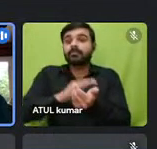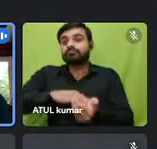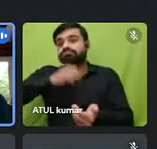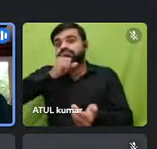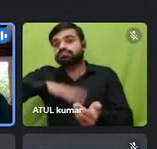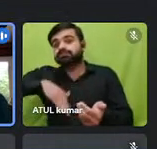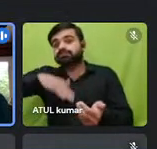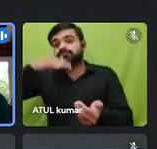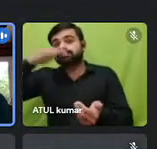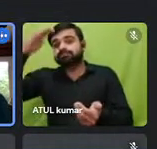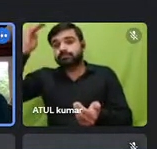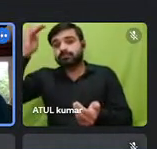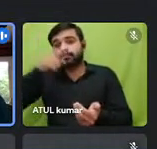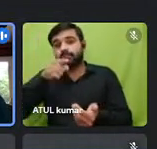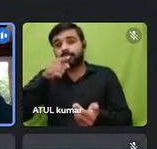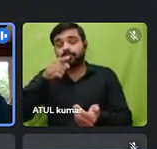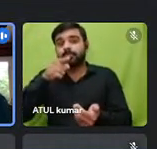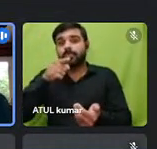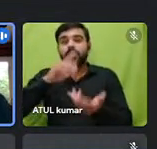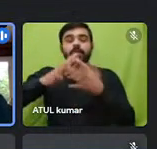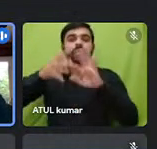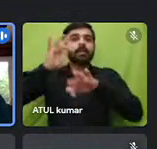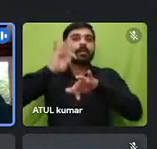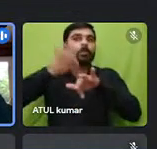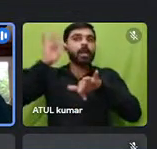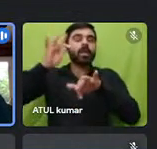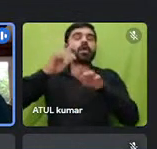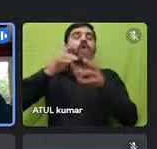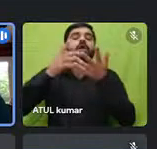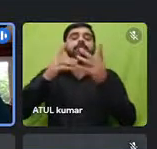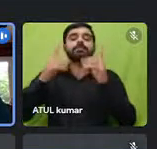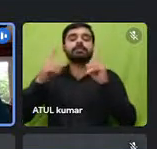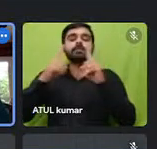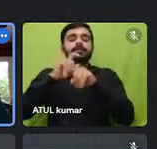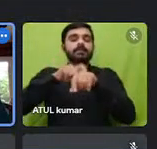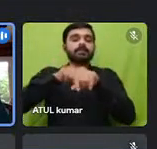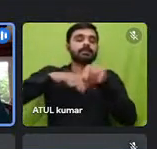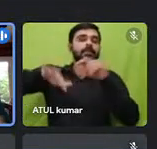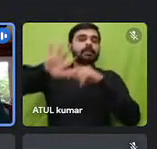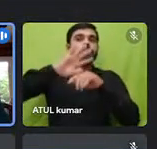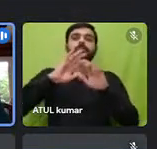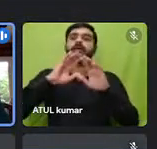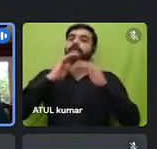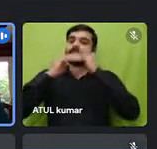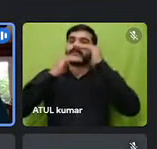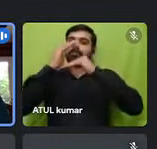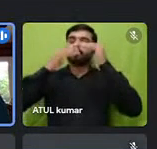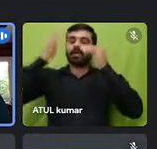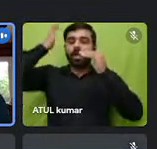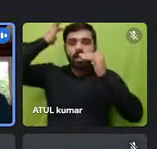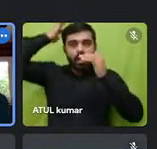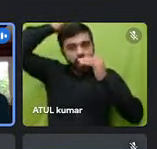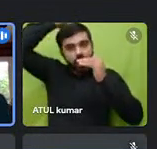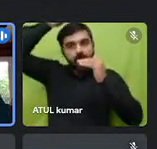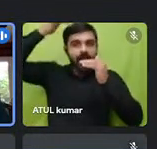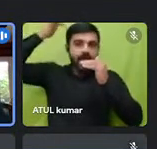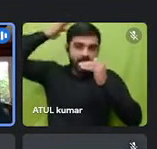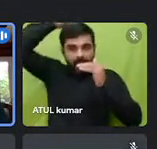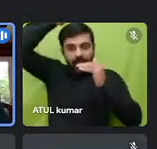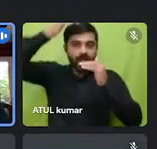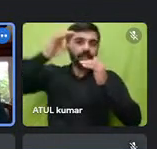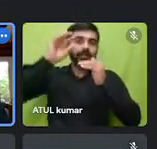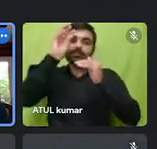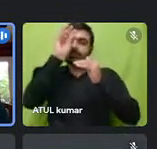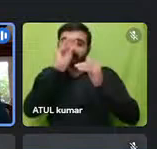to early childhood is a sensitive or critical period for the development of the senses. You know, there's a